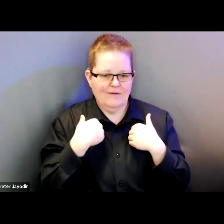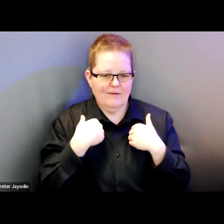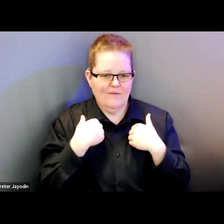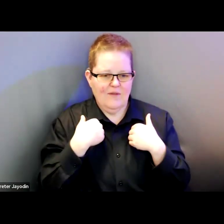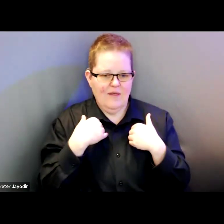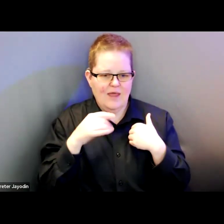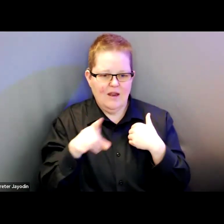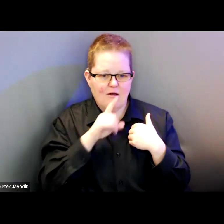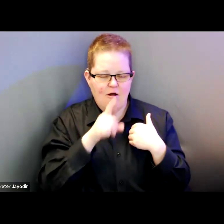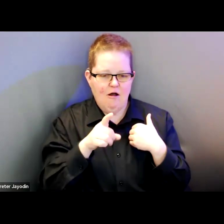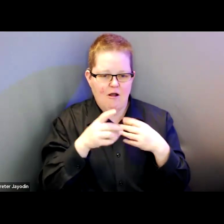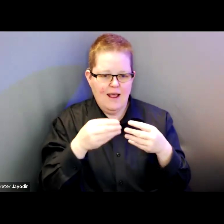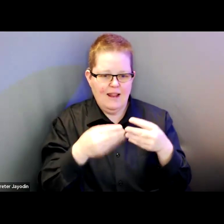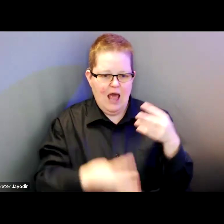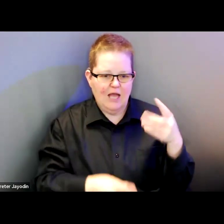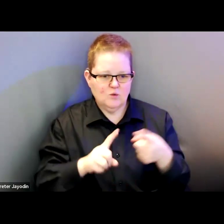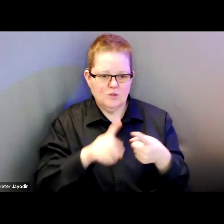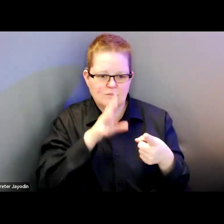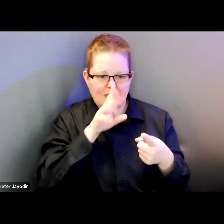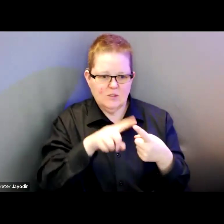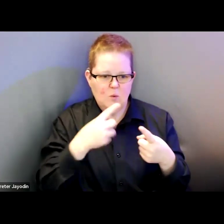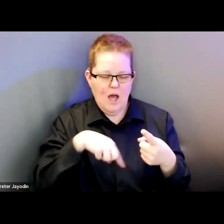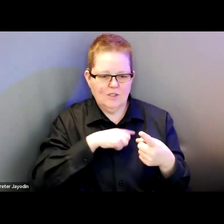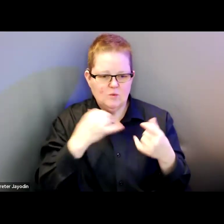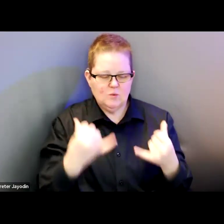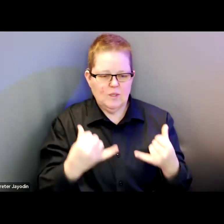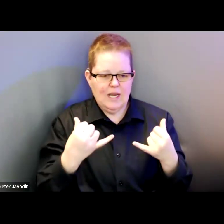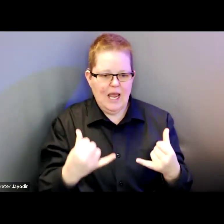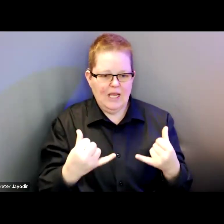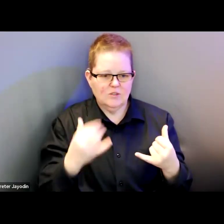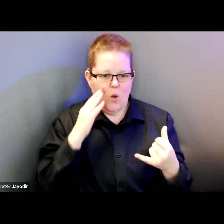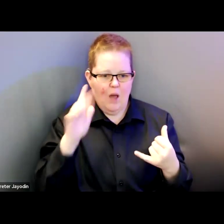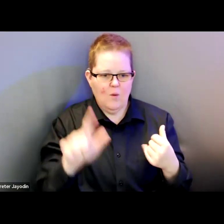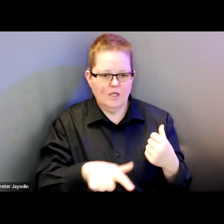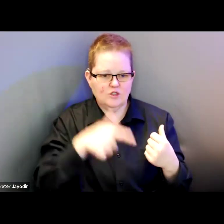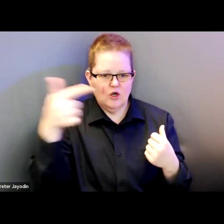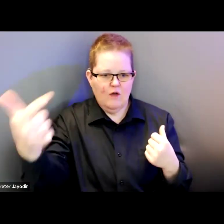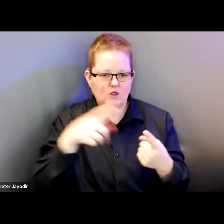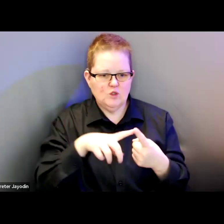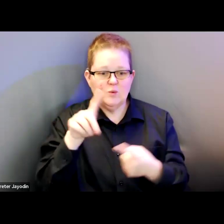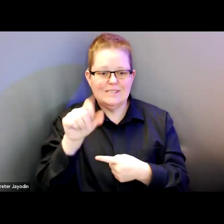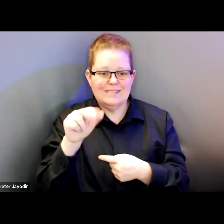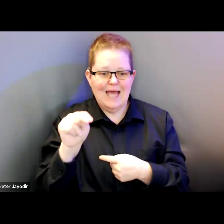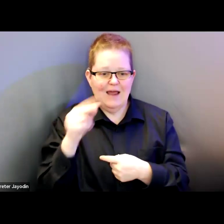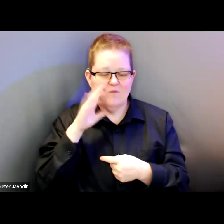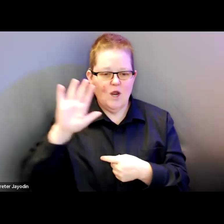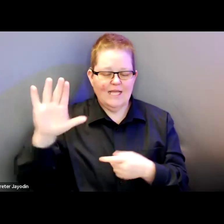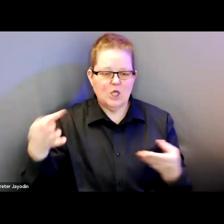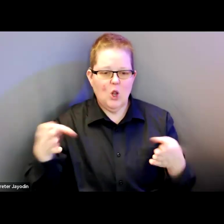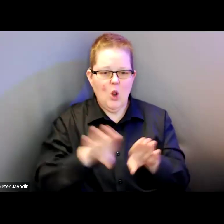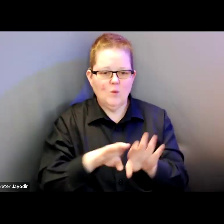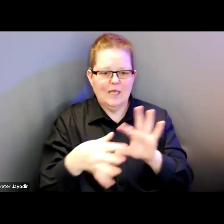line to speak to us today. So I'll turn it over to Dan for his closing remarks.